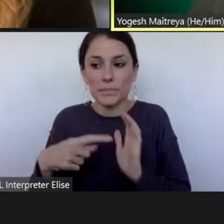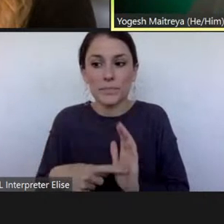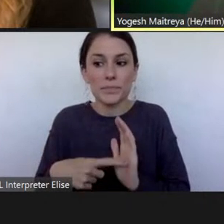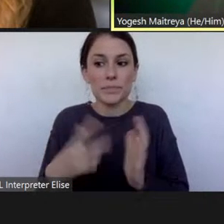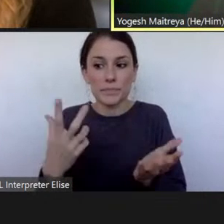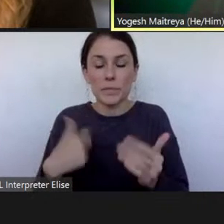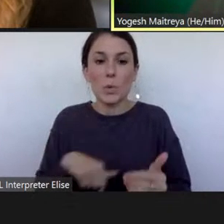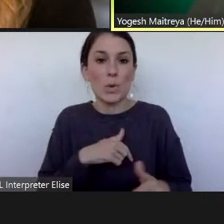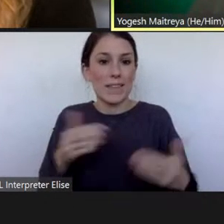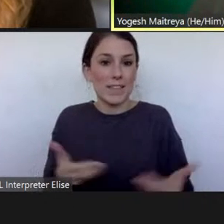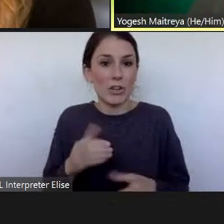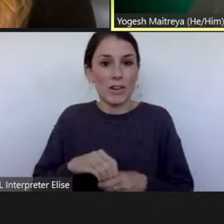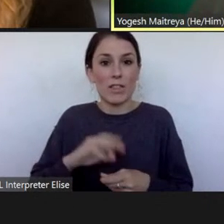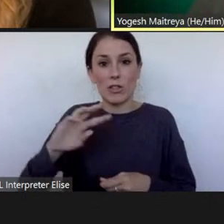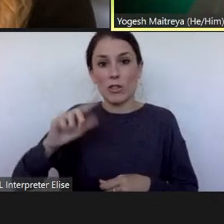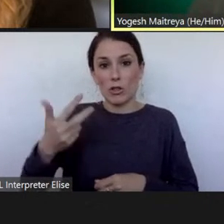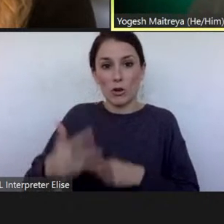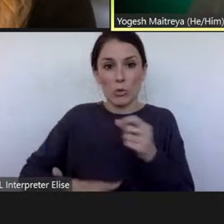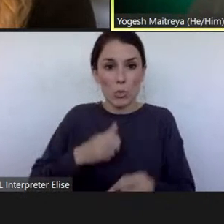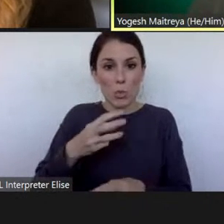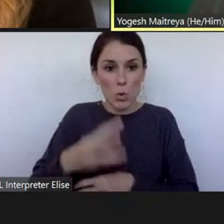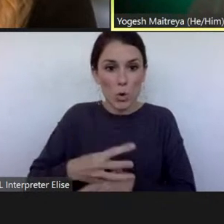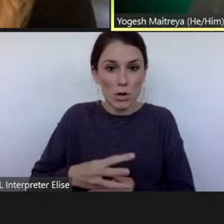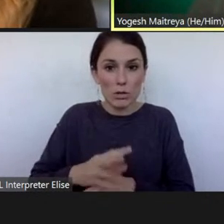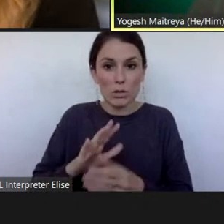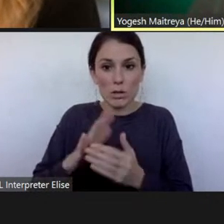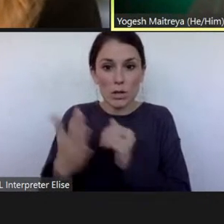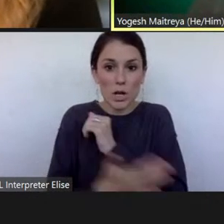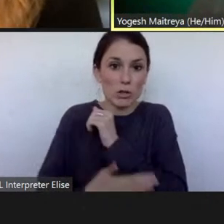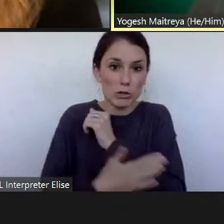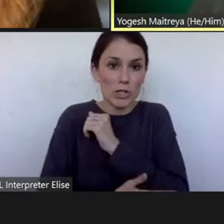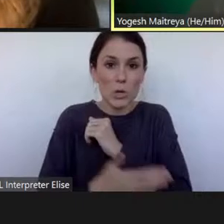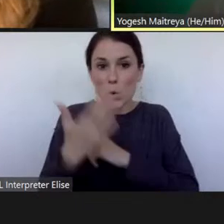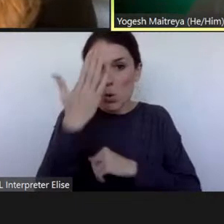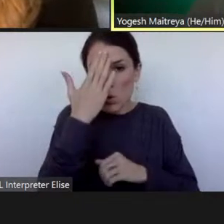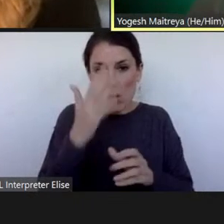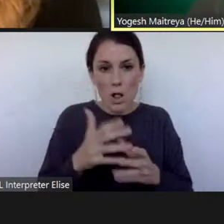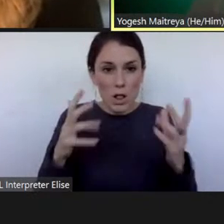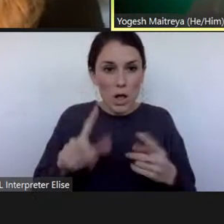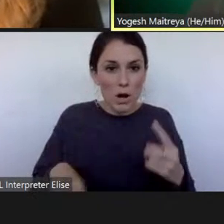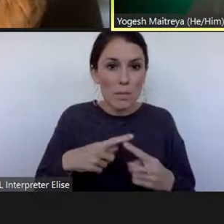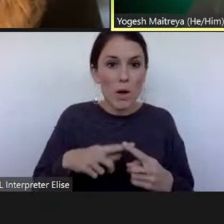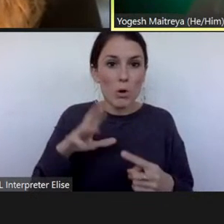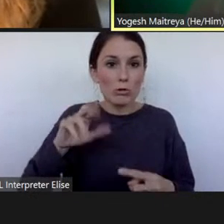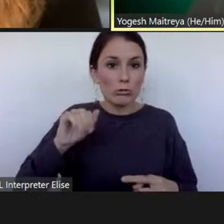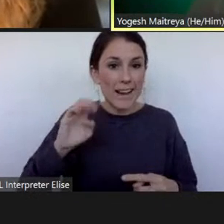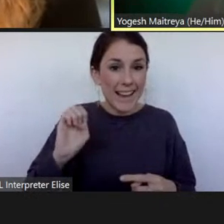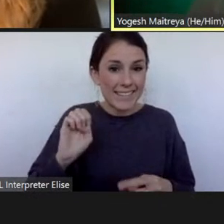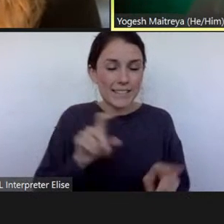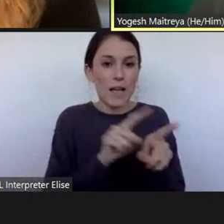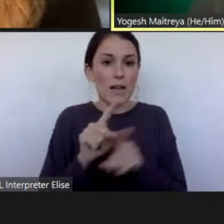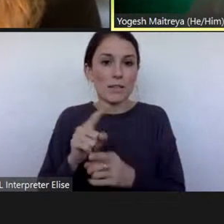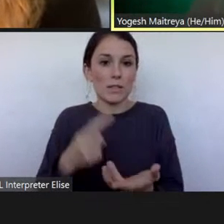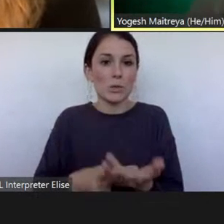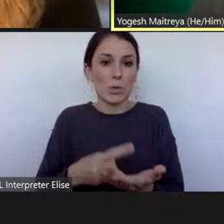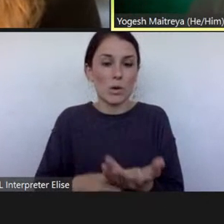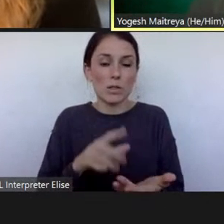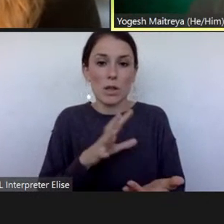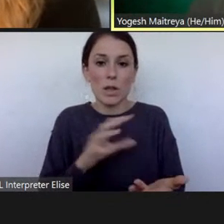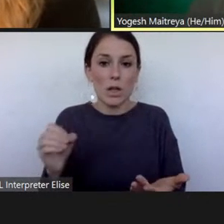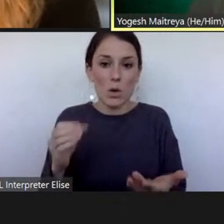countries know much about a race as a discourse and what